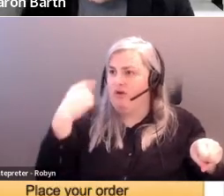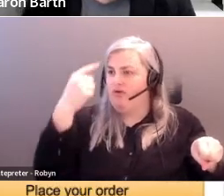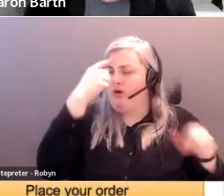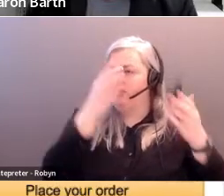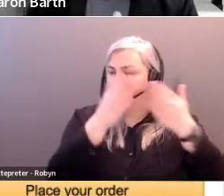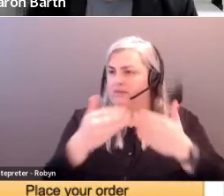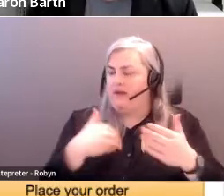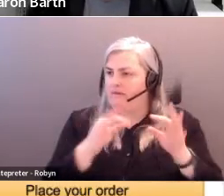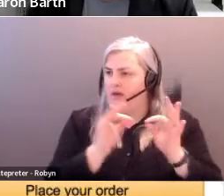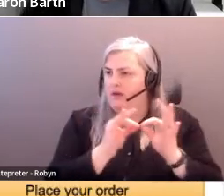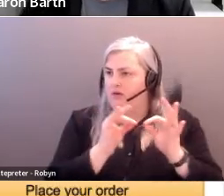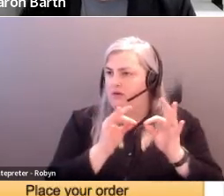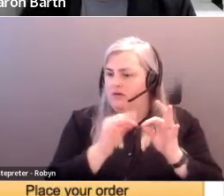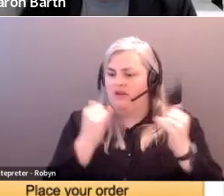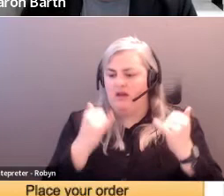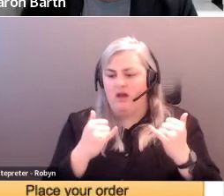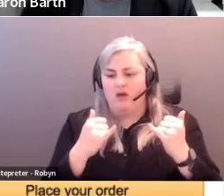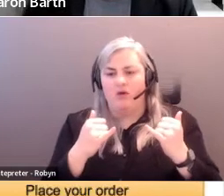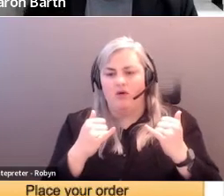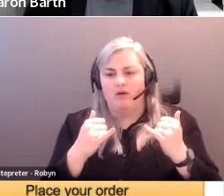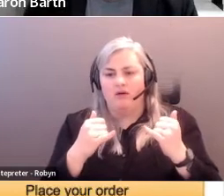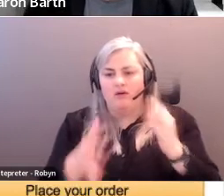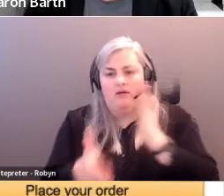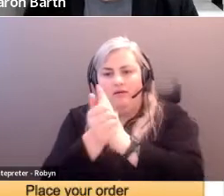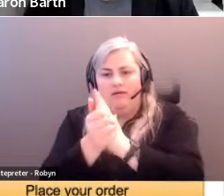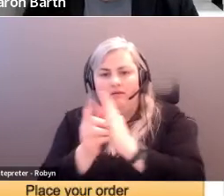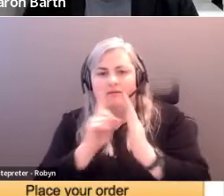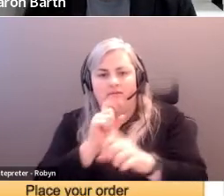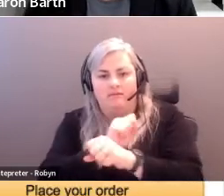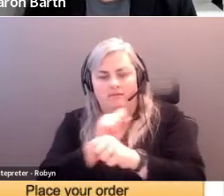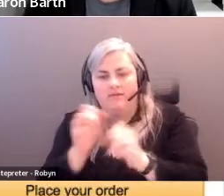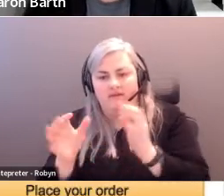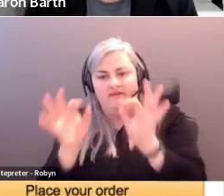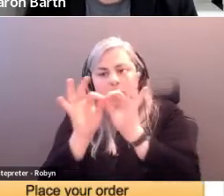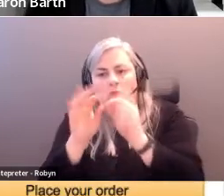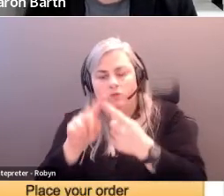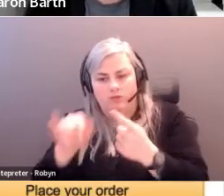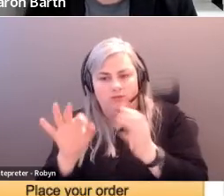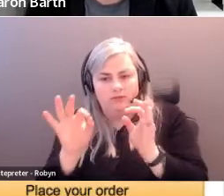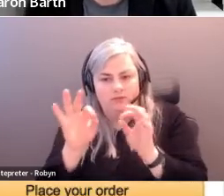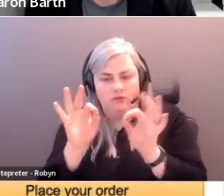But here's the catch, and I've just screen capped it over here. Domestic